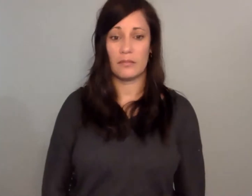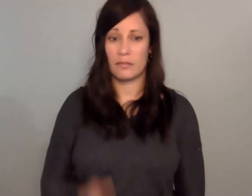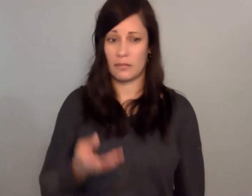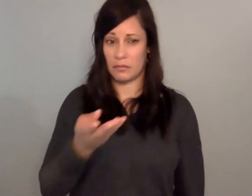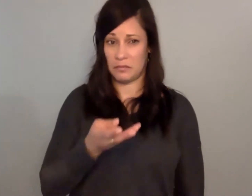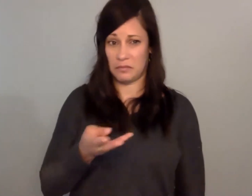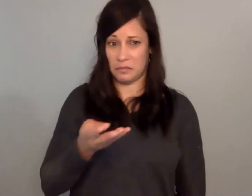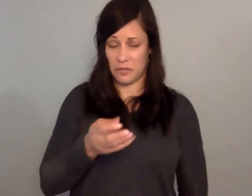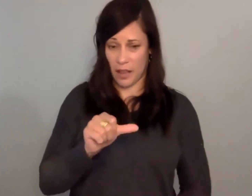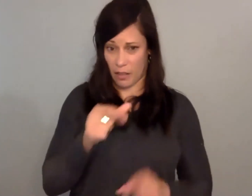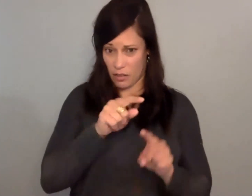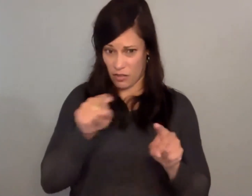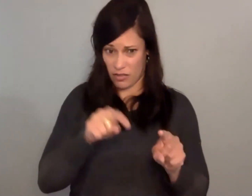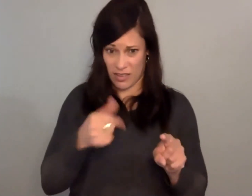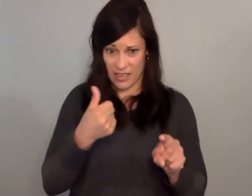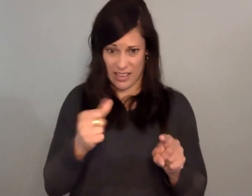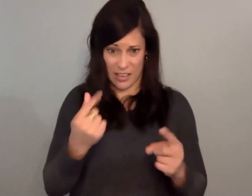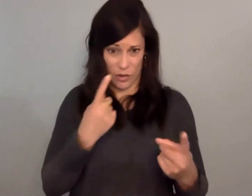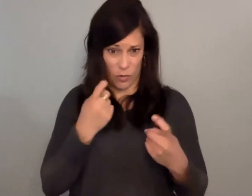popping out to you?